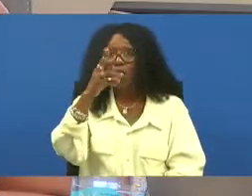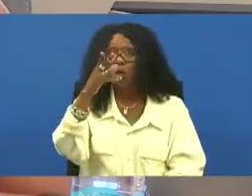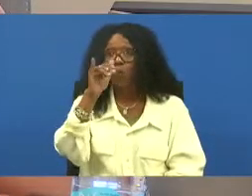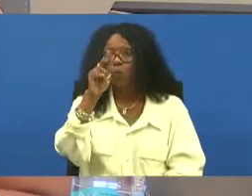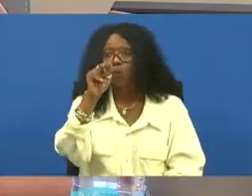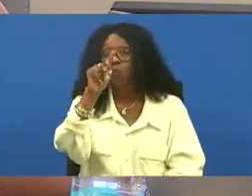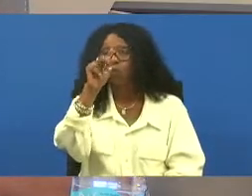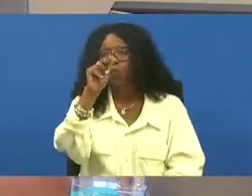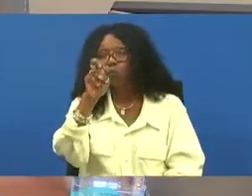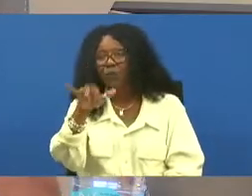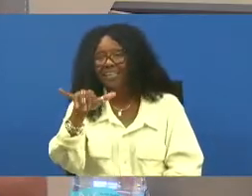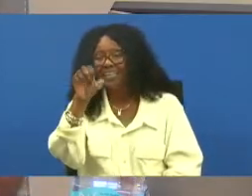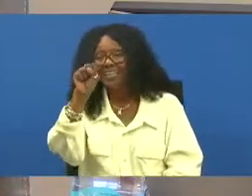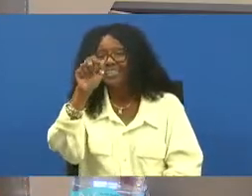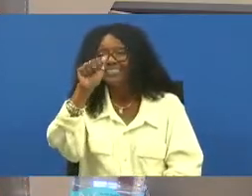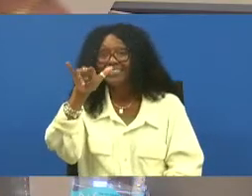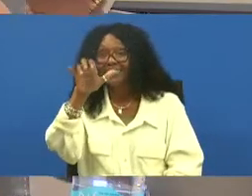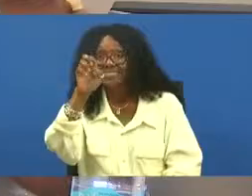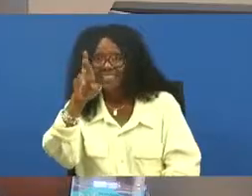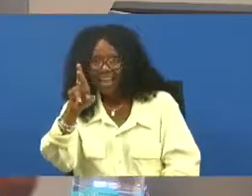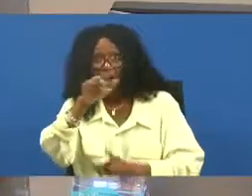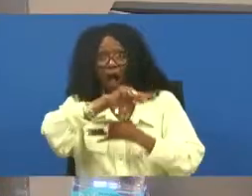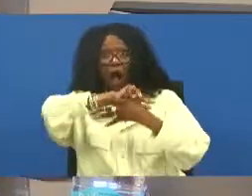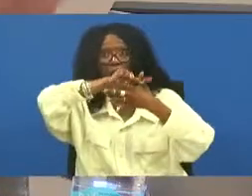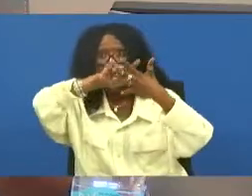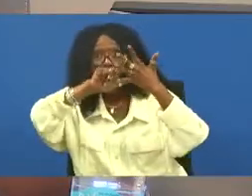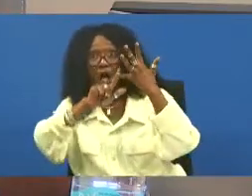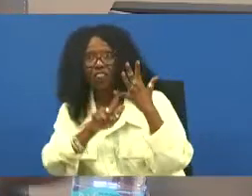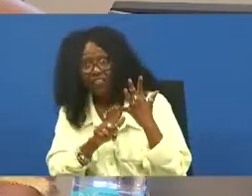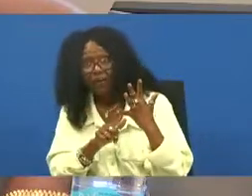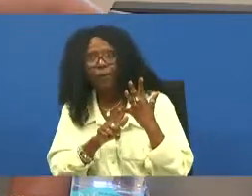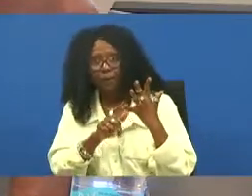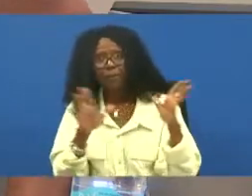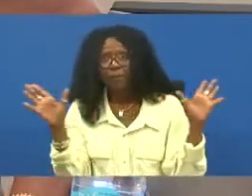listen and look at that, just a great, group,